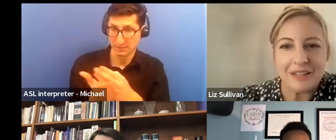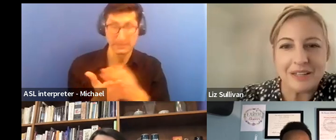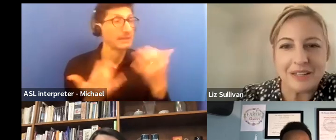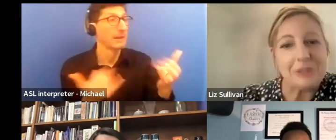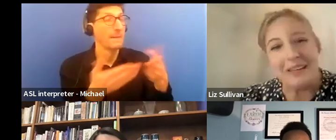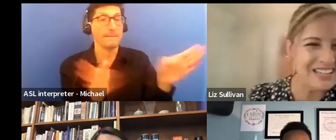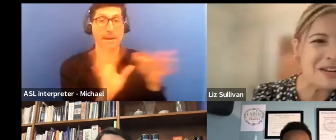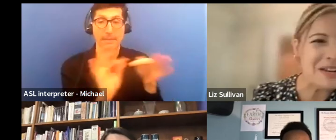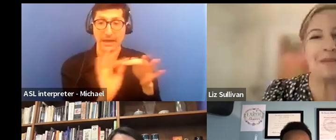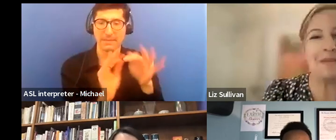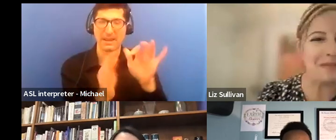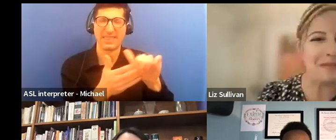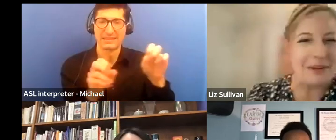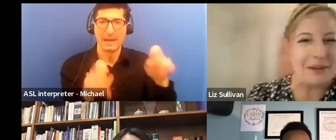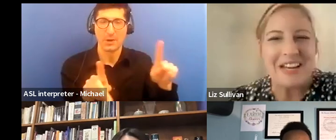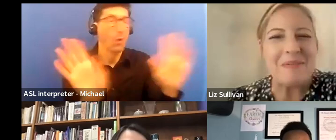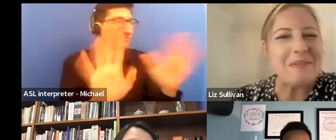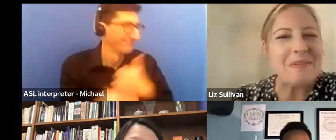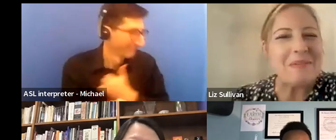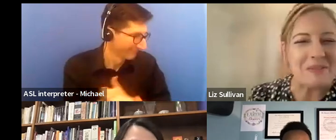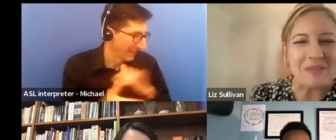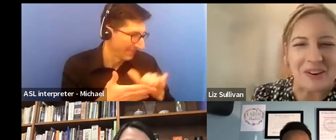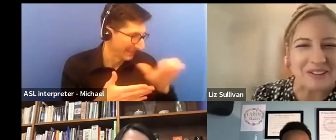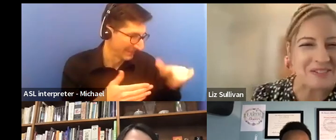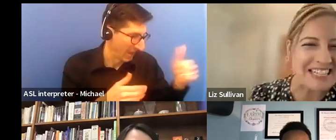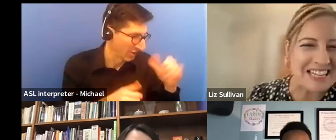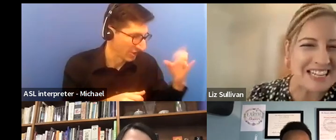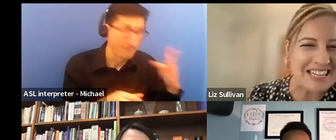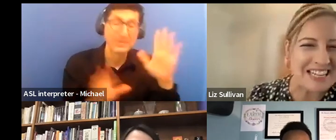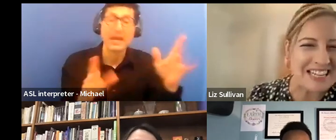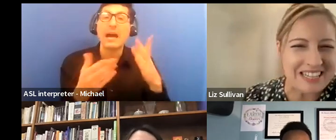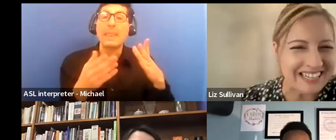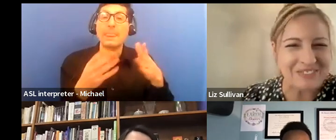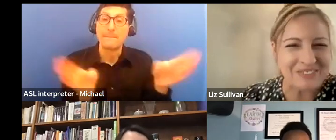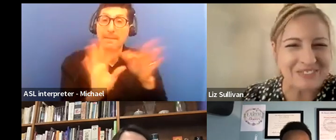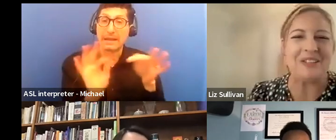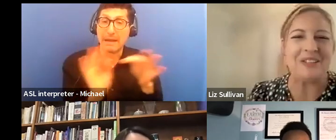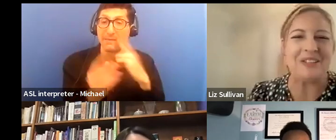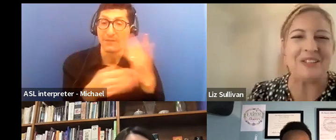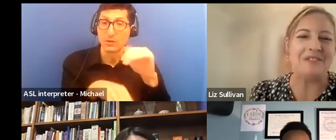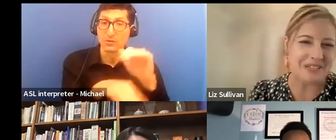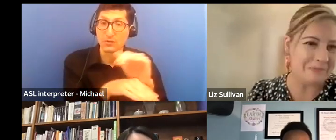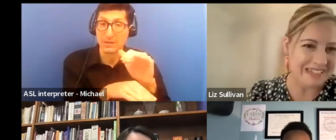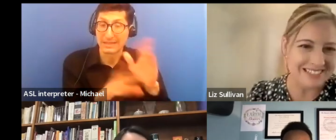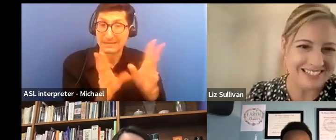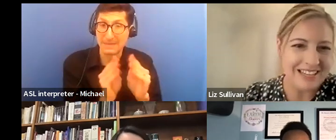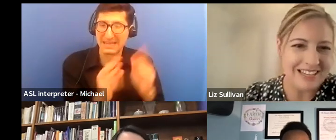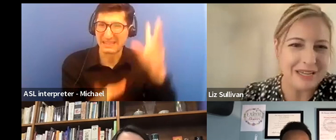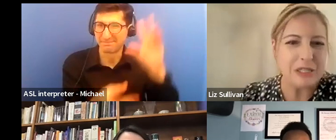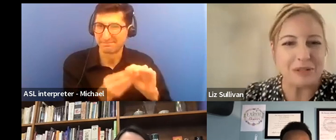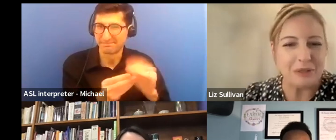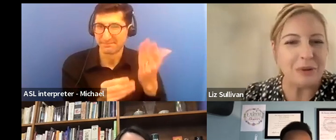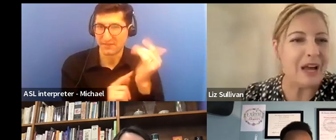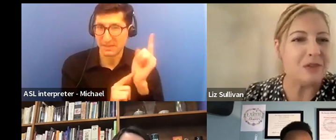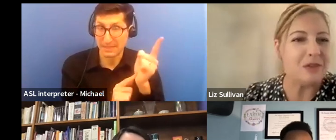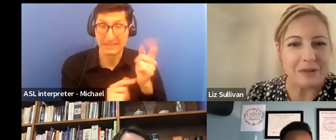opportunity, excuse me, that's my other job. The public comment period for today's meeting will be a total of 15 minutes. Each